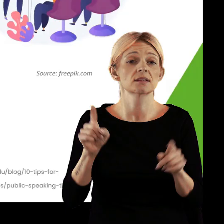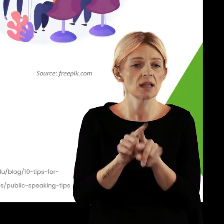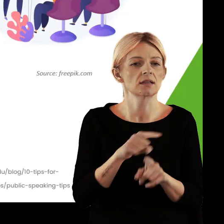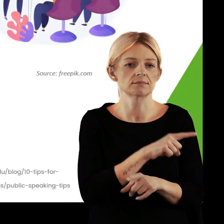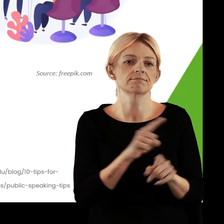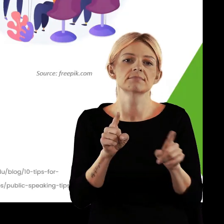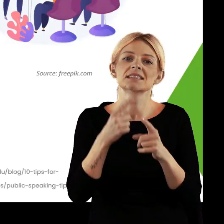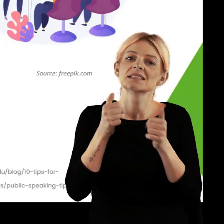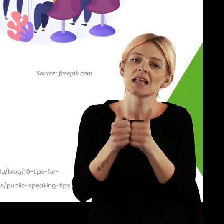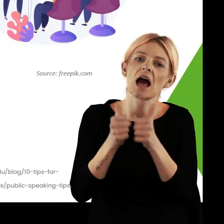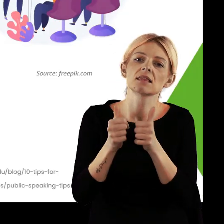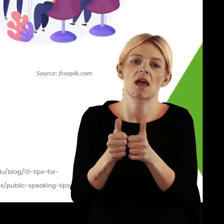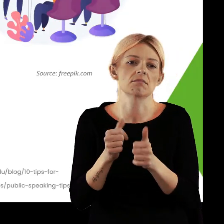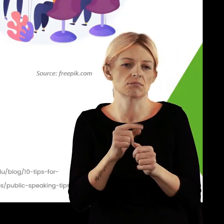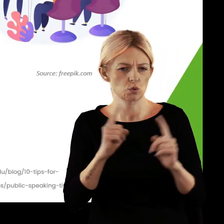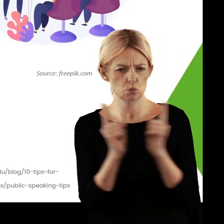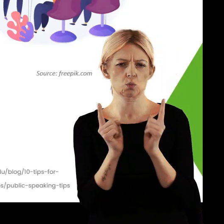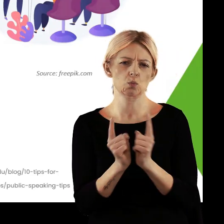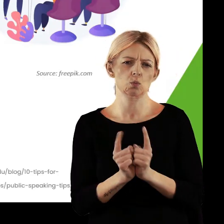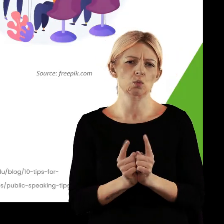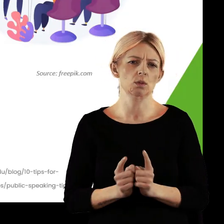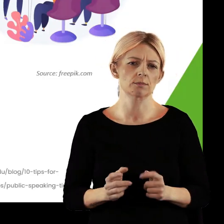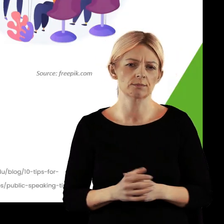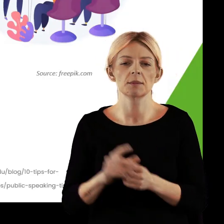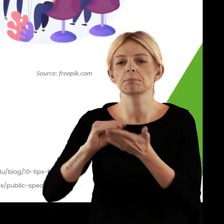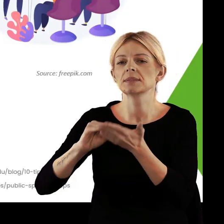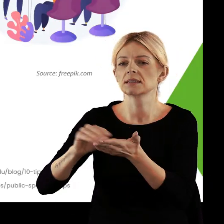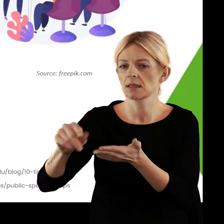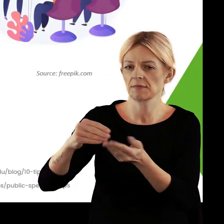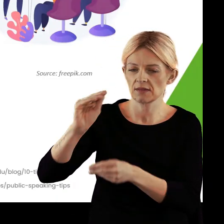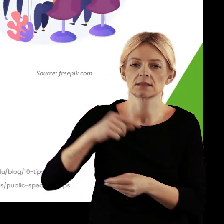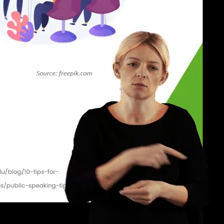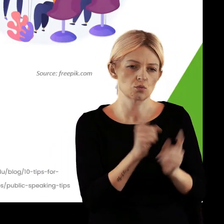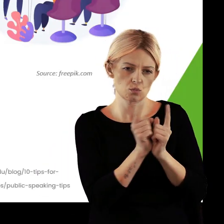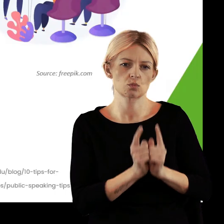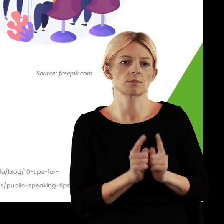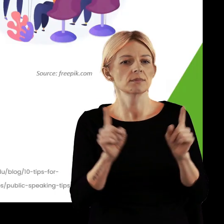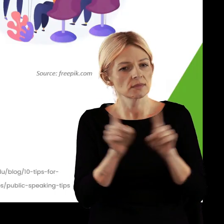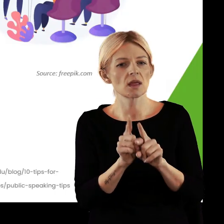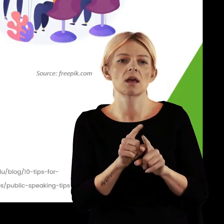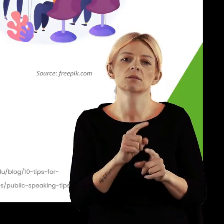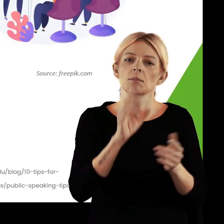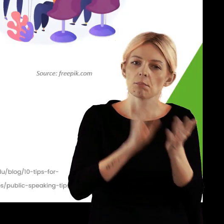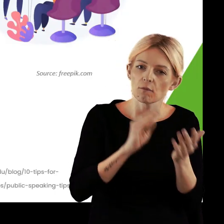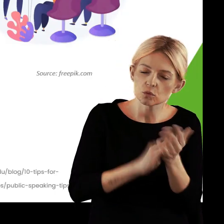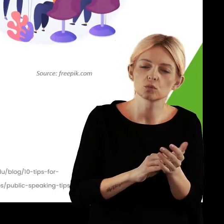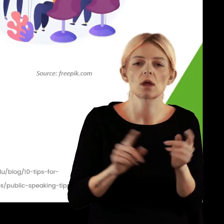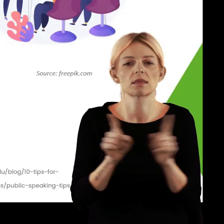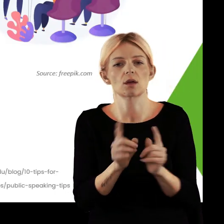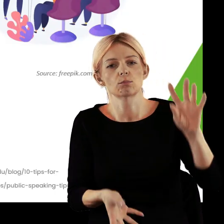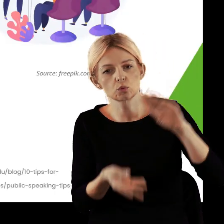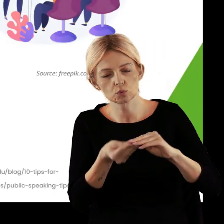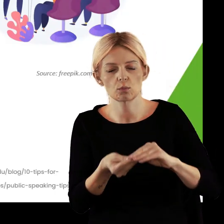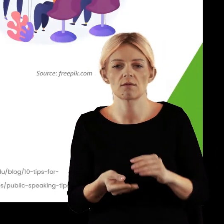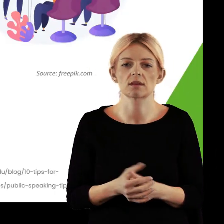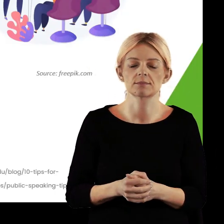it's a good idea to practice in front of the mirror or other people. If you are not familiar with the venue where you